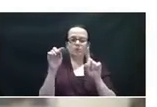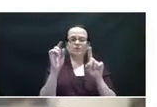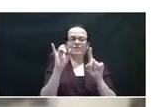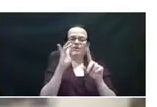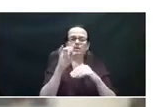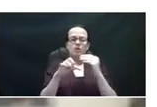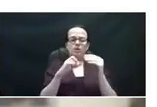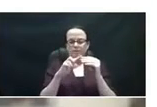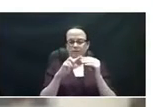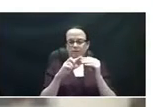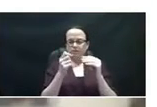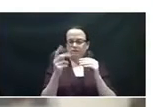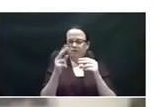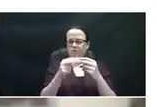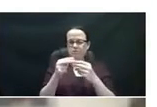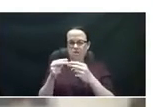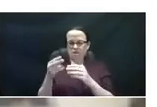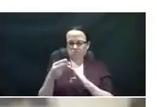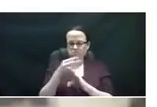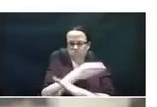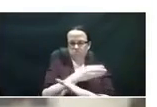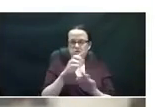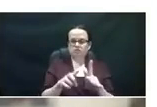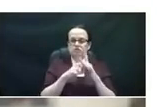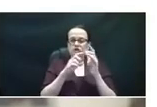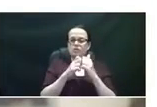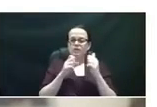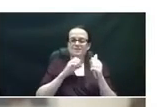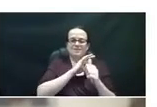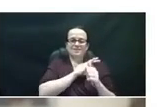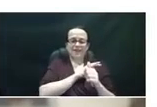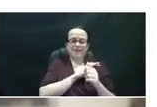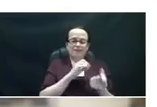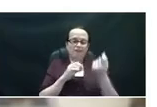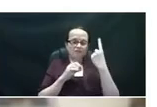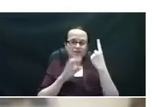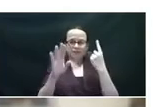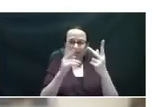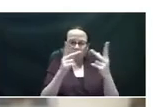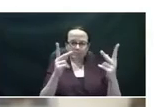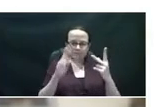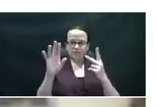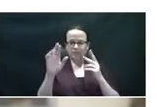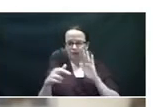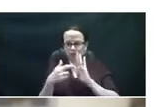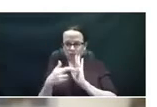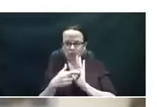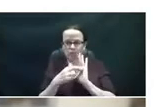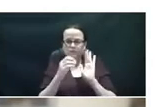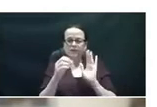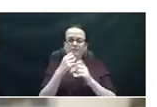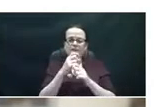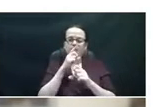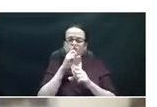talked about a couple slides ago, it started with our staff members understanding their positions, their roles, and making